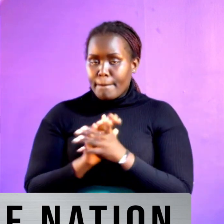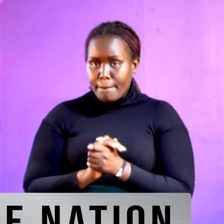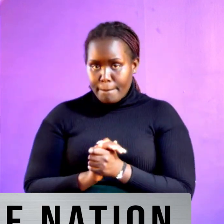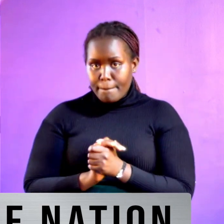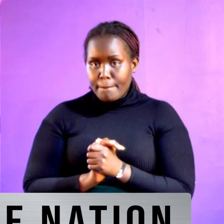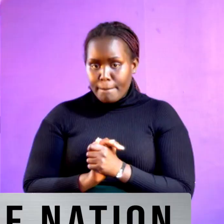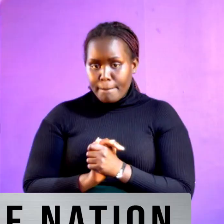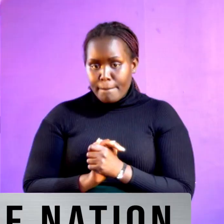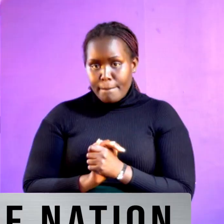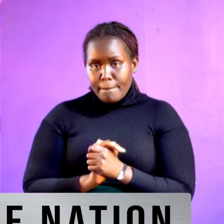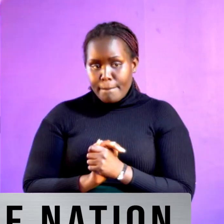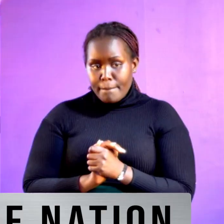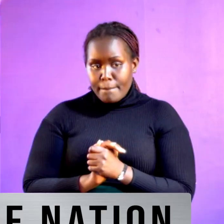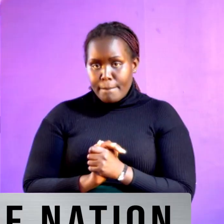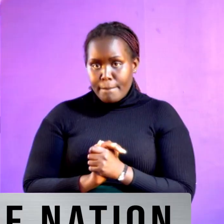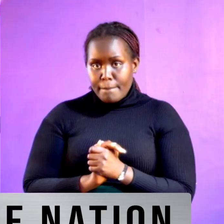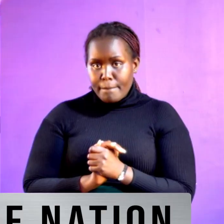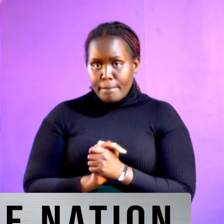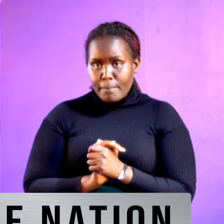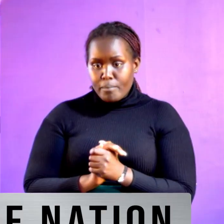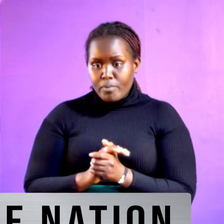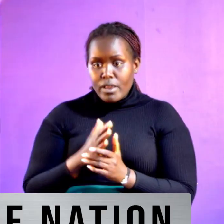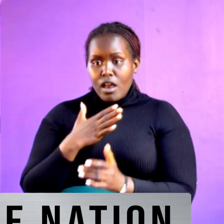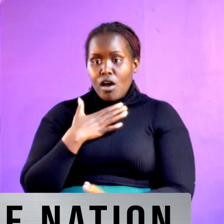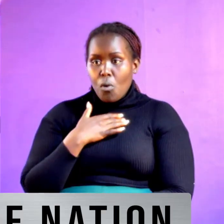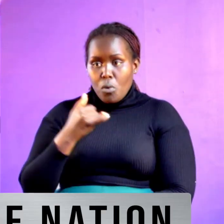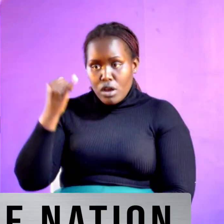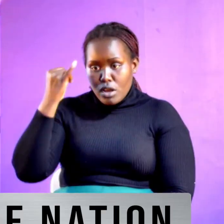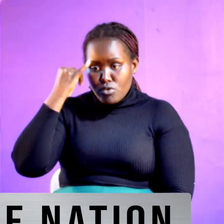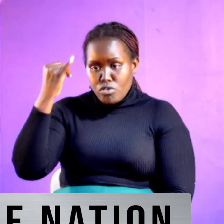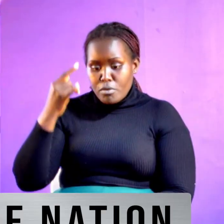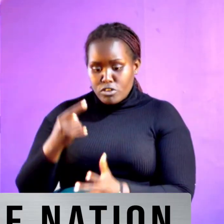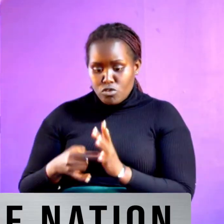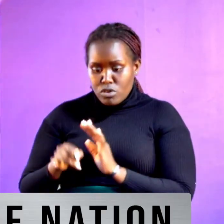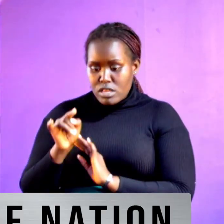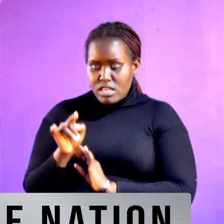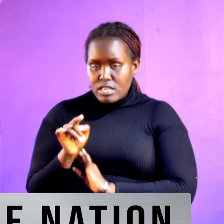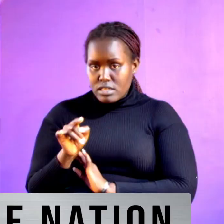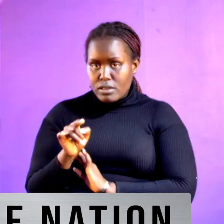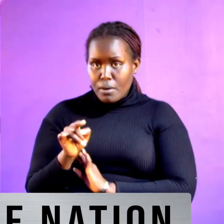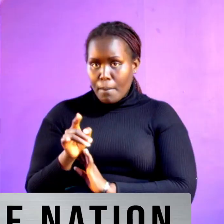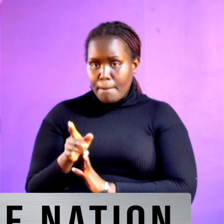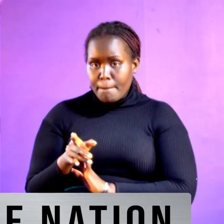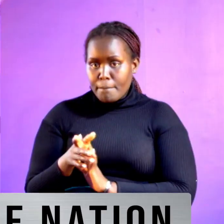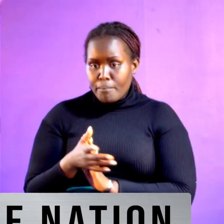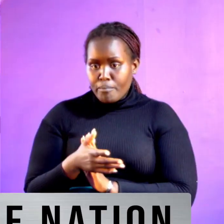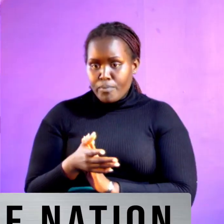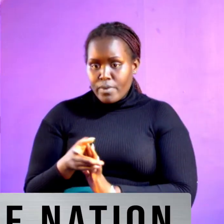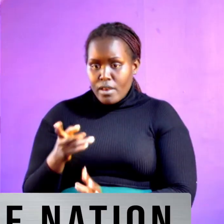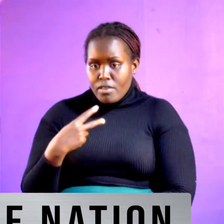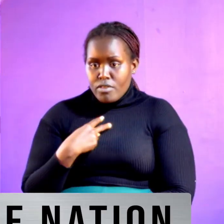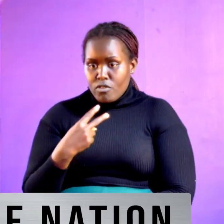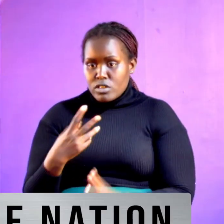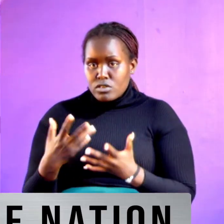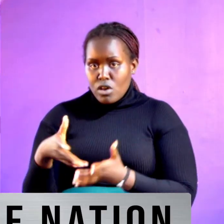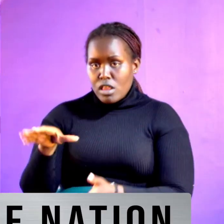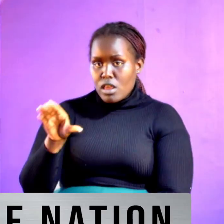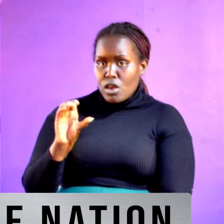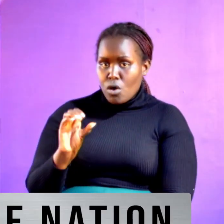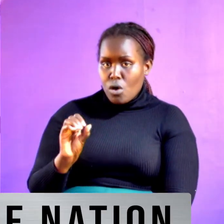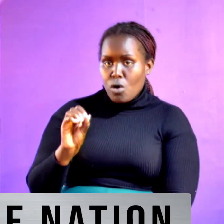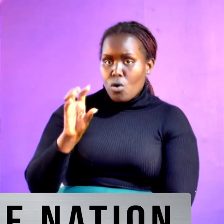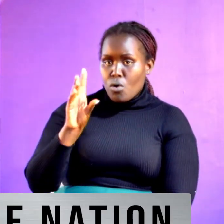I would love to imagine that these dissent voices in the ODM